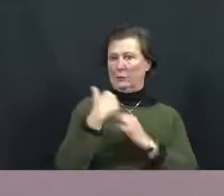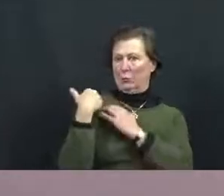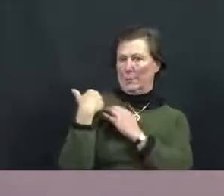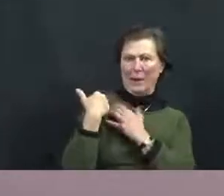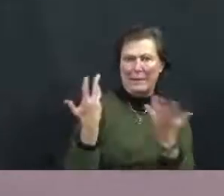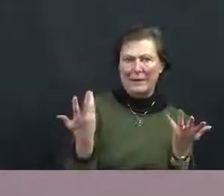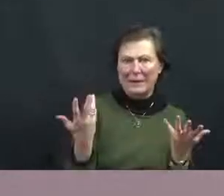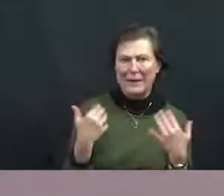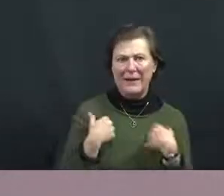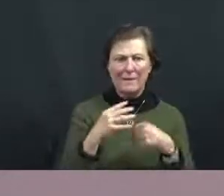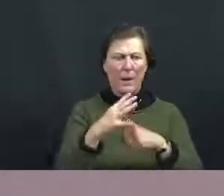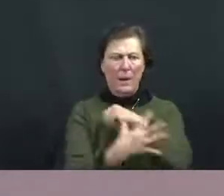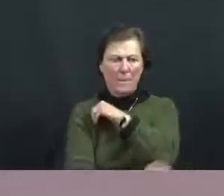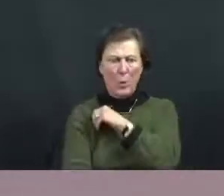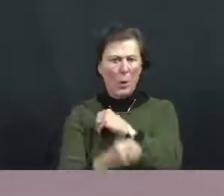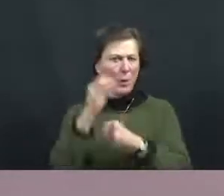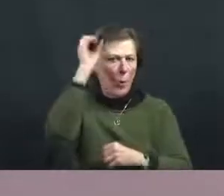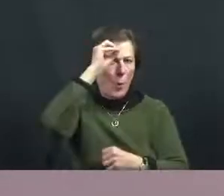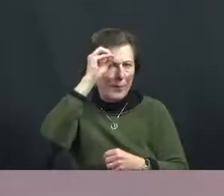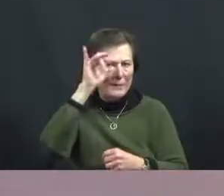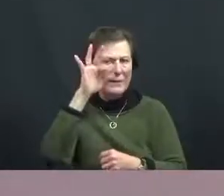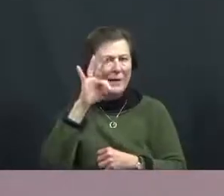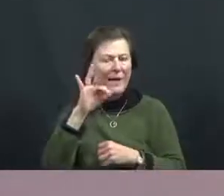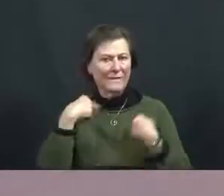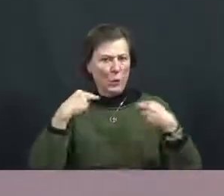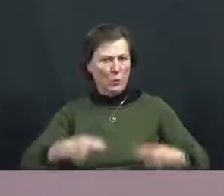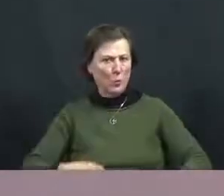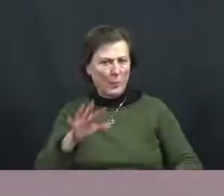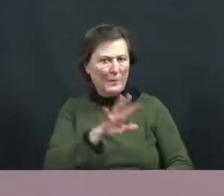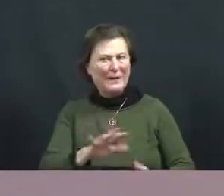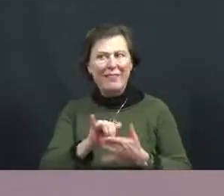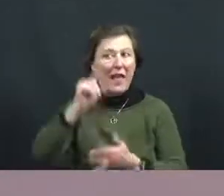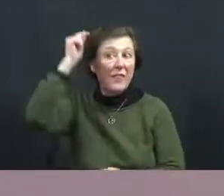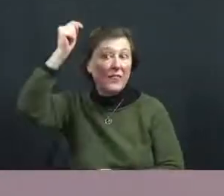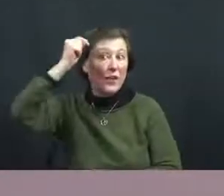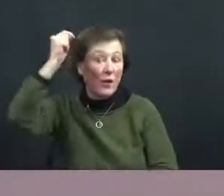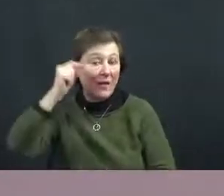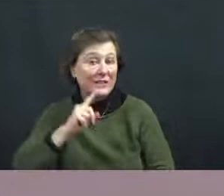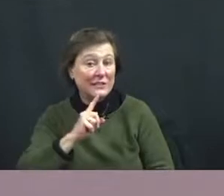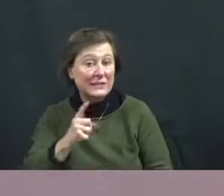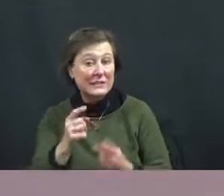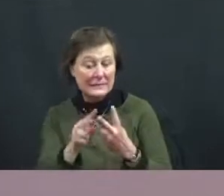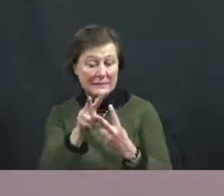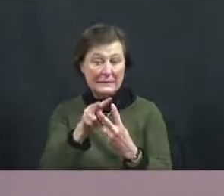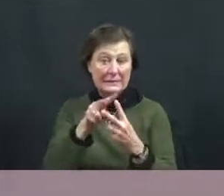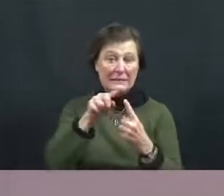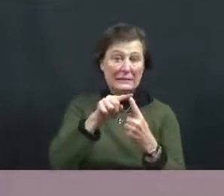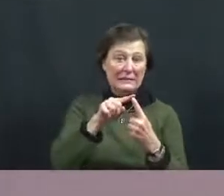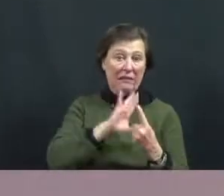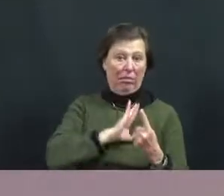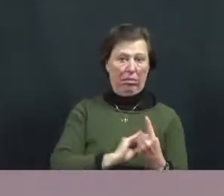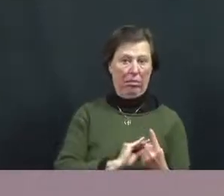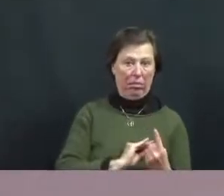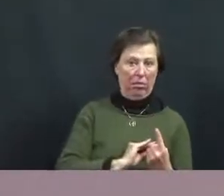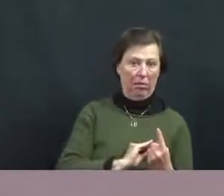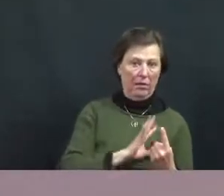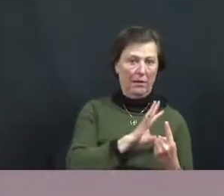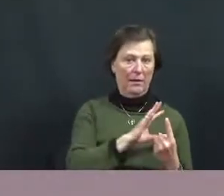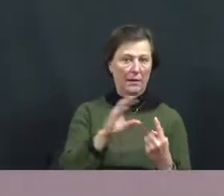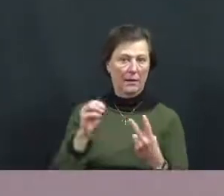opinion of human nature. They considered this theology to be both demeaning